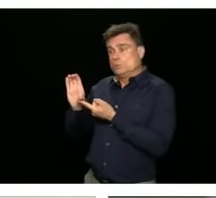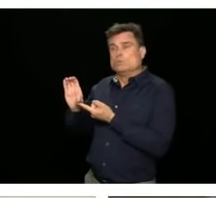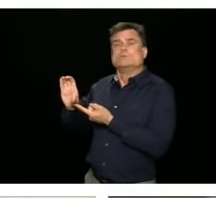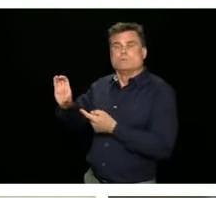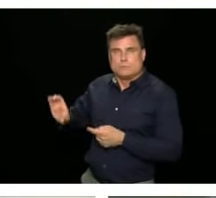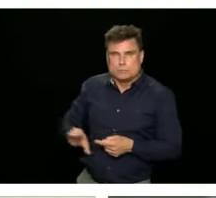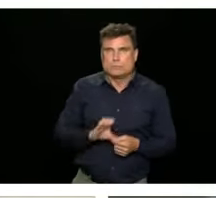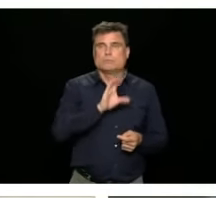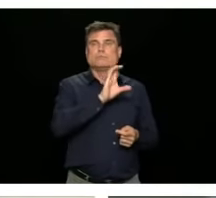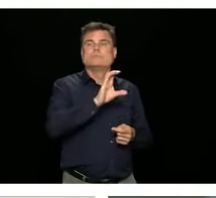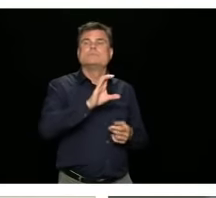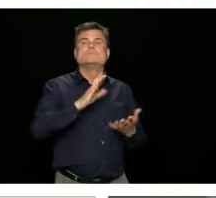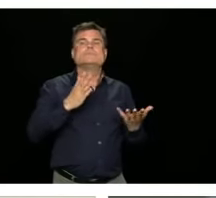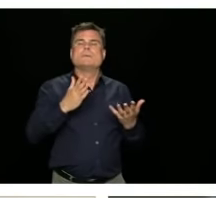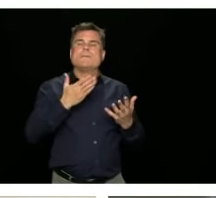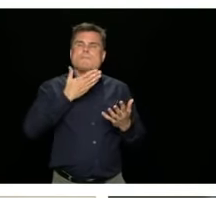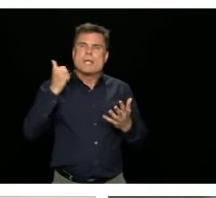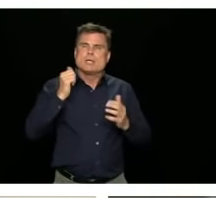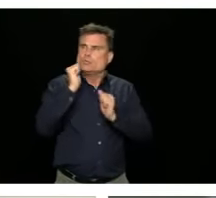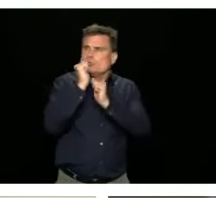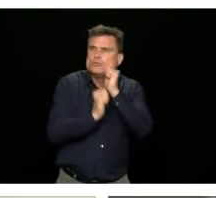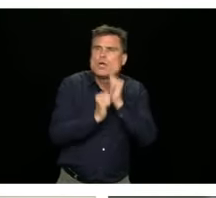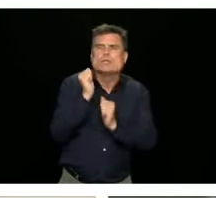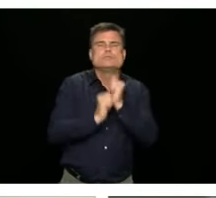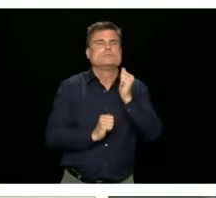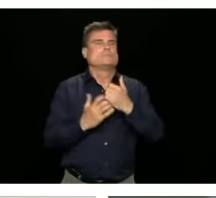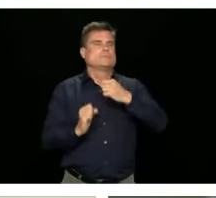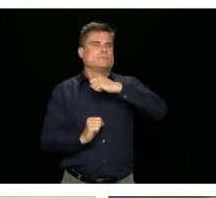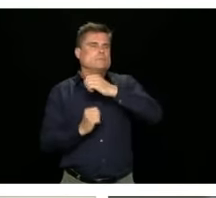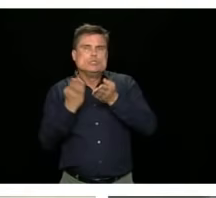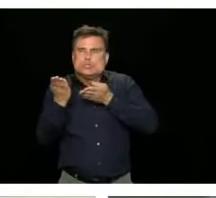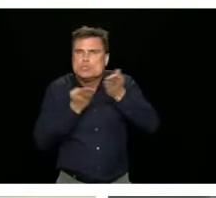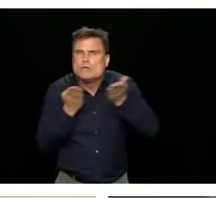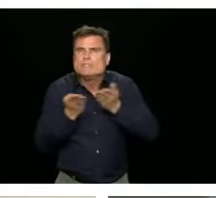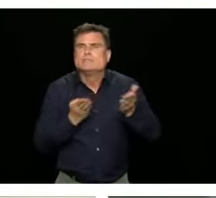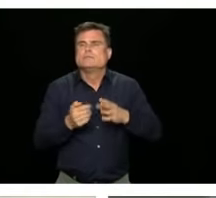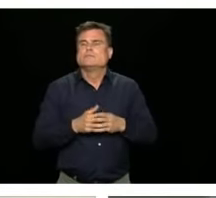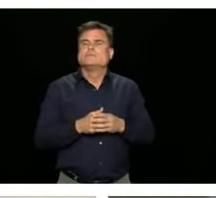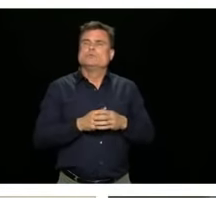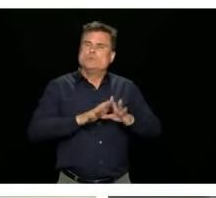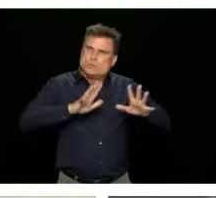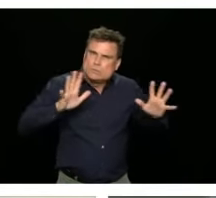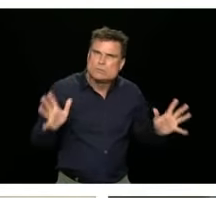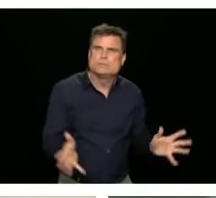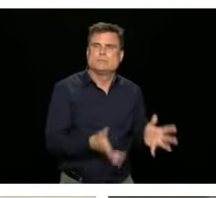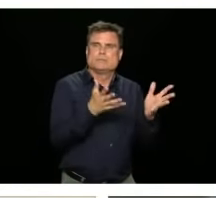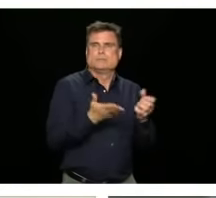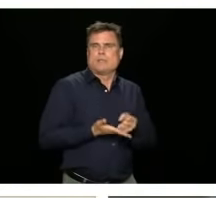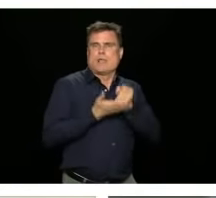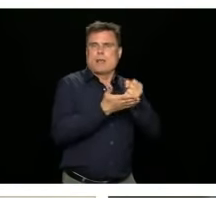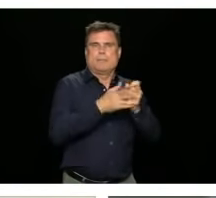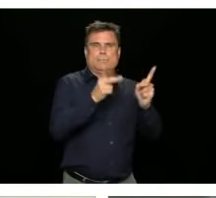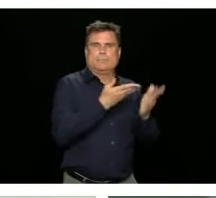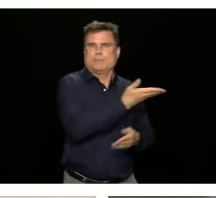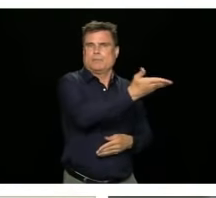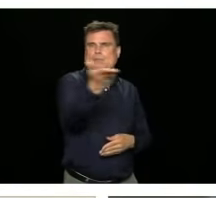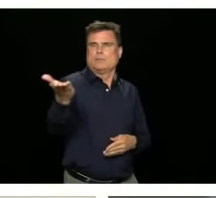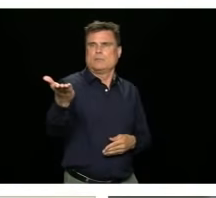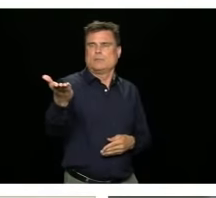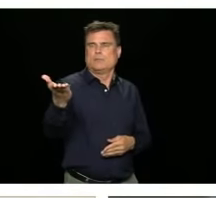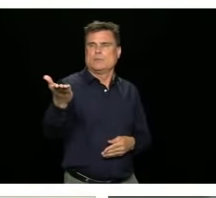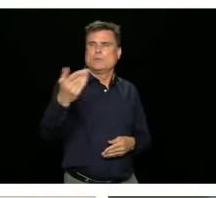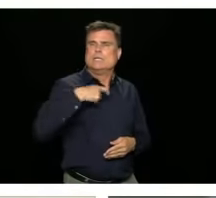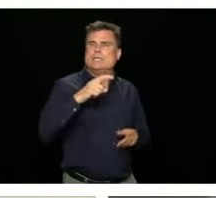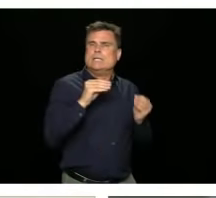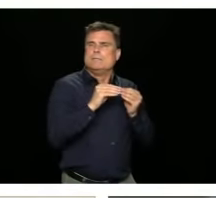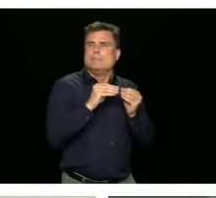values and a realignment of values that are anti-colonial and anti-racist, and which are humanizing